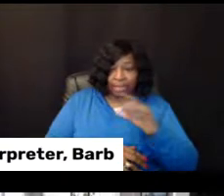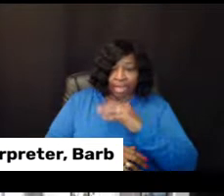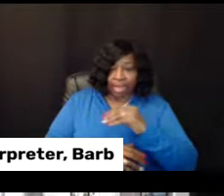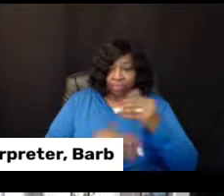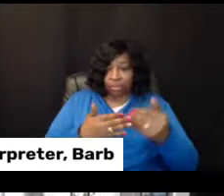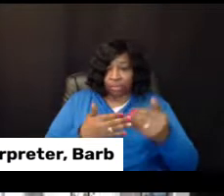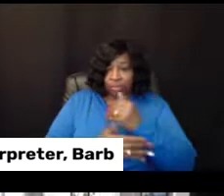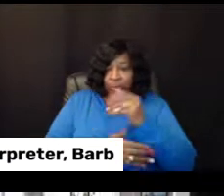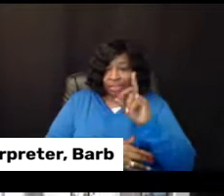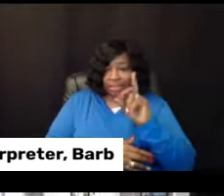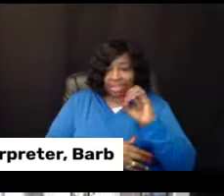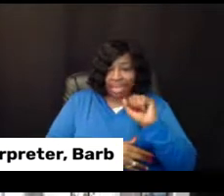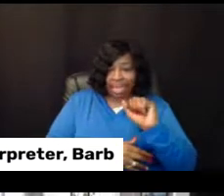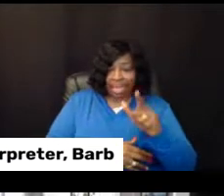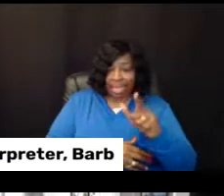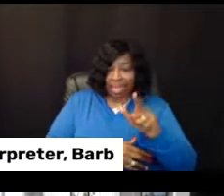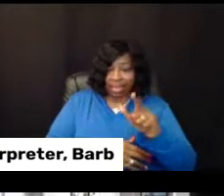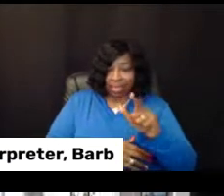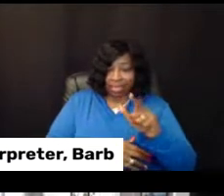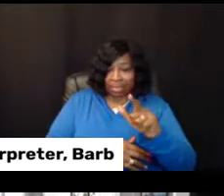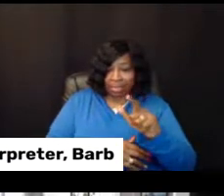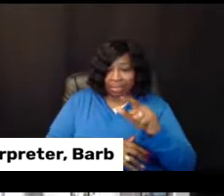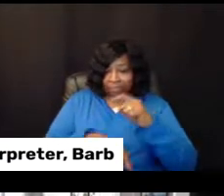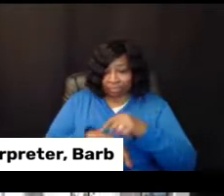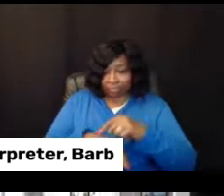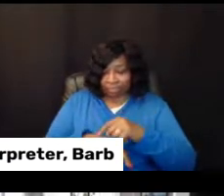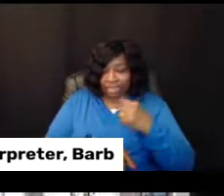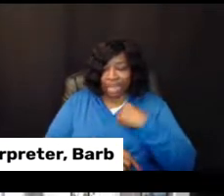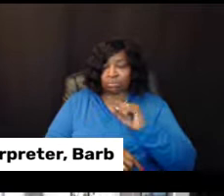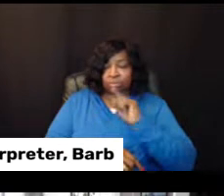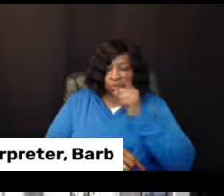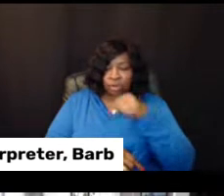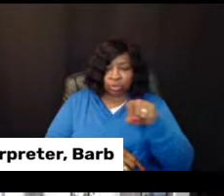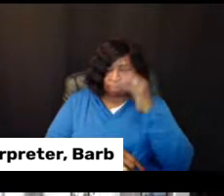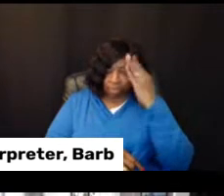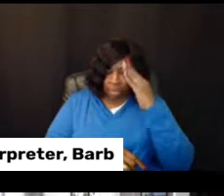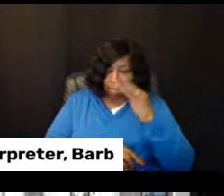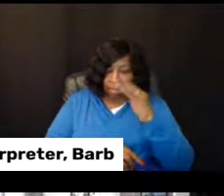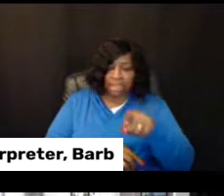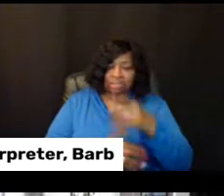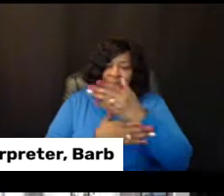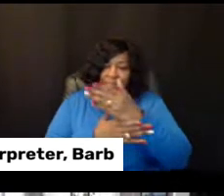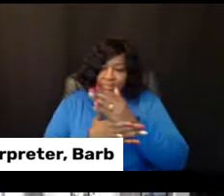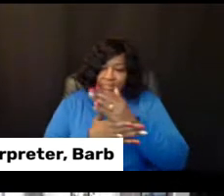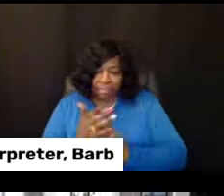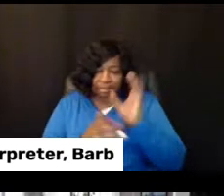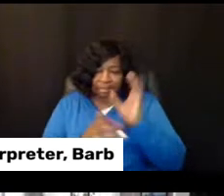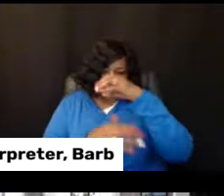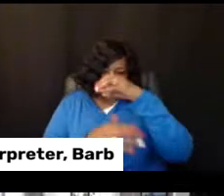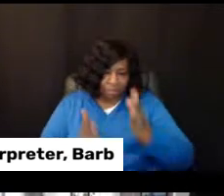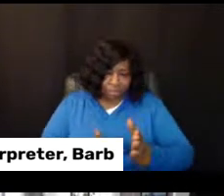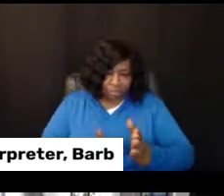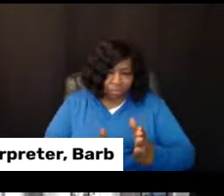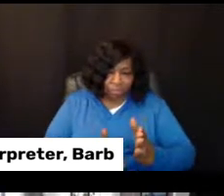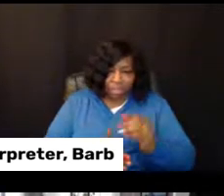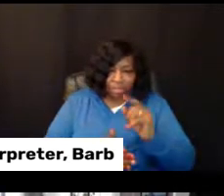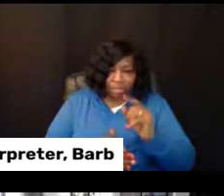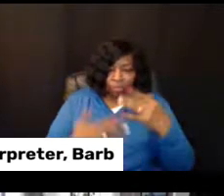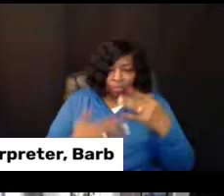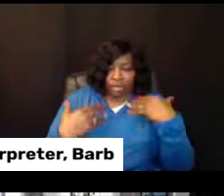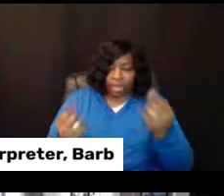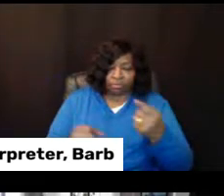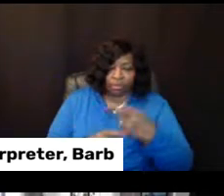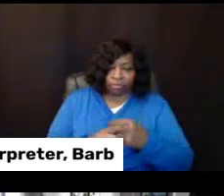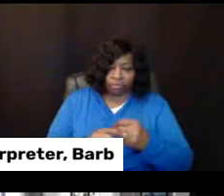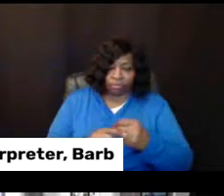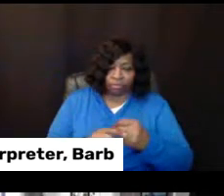Deal era, as I'm sure you're familiar, was a piece of the puzzle to recover from the Great Depression coming